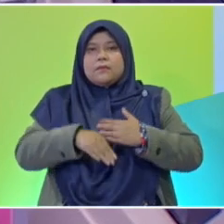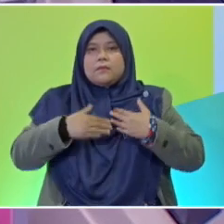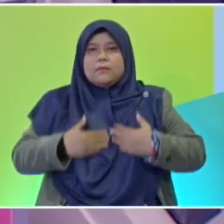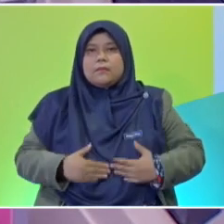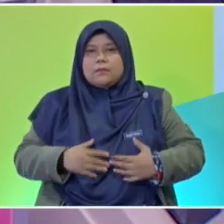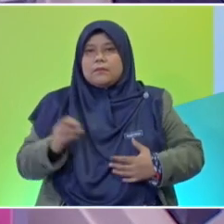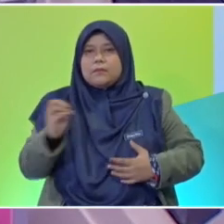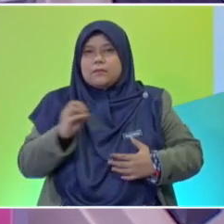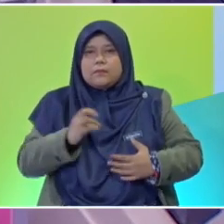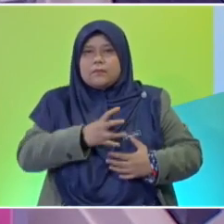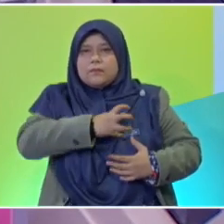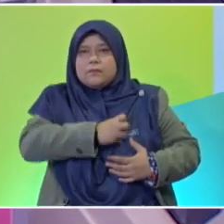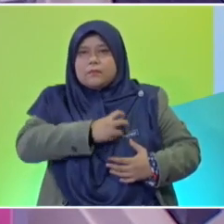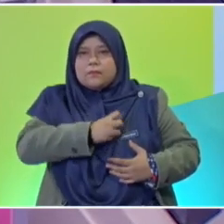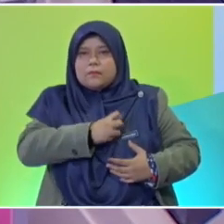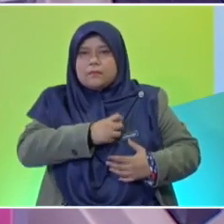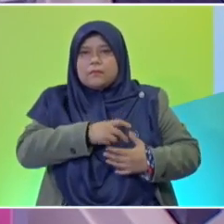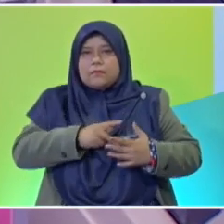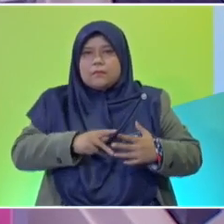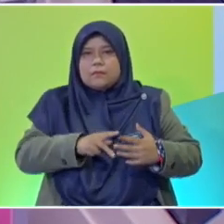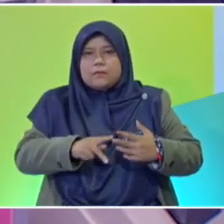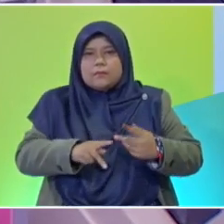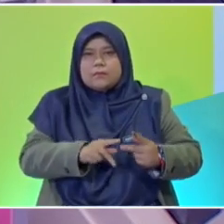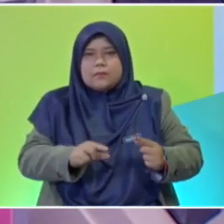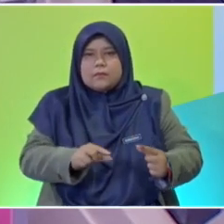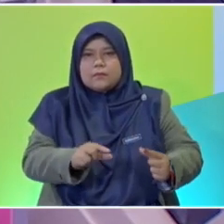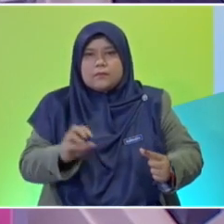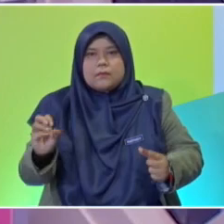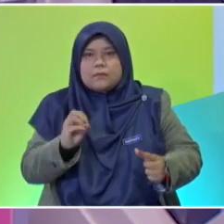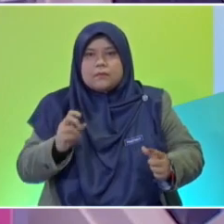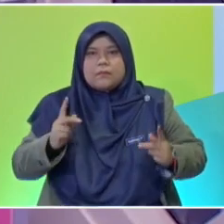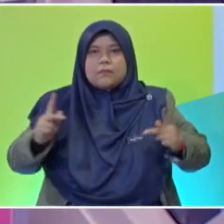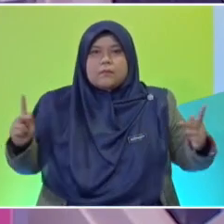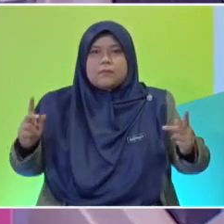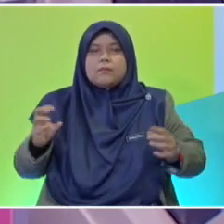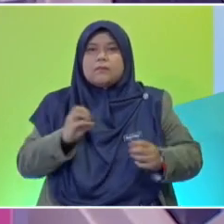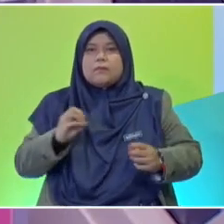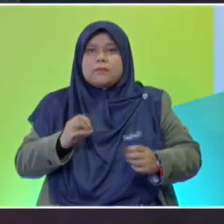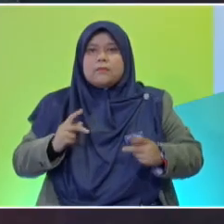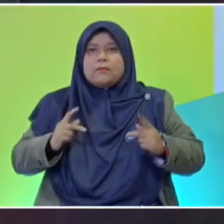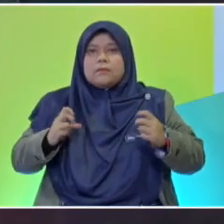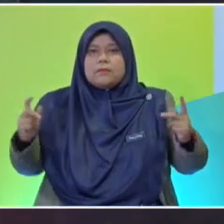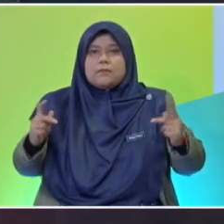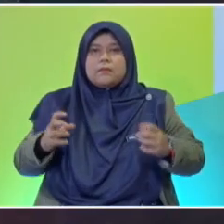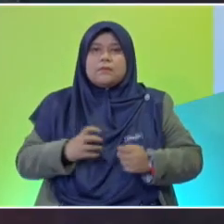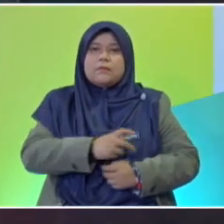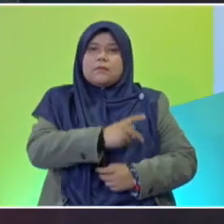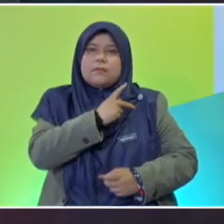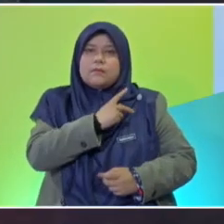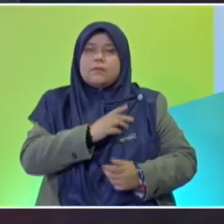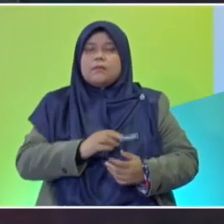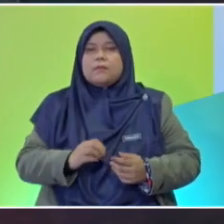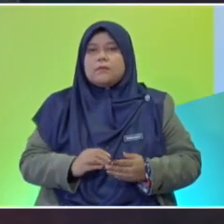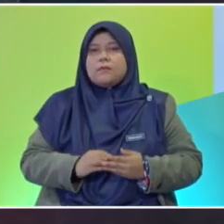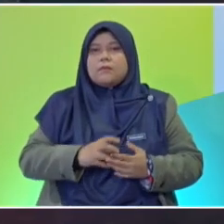heart, the blood will just flow and then there's no energy, there's no power for it. Okay. So that is the use